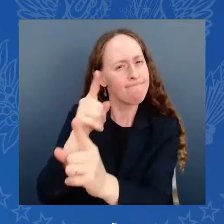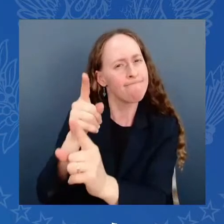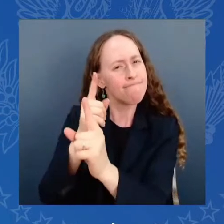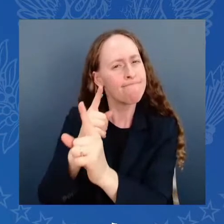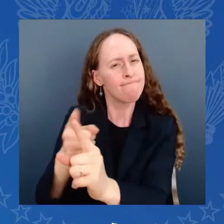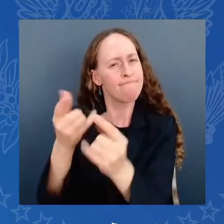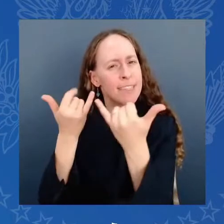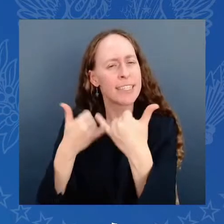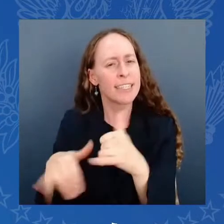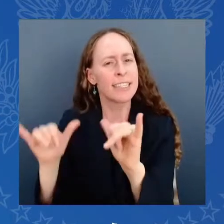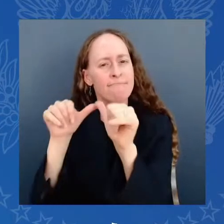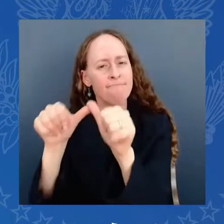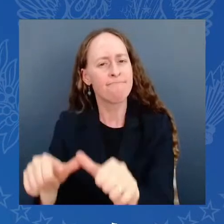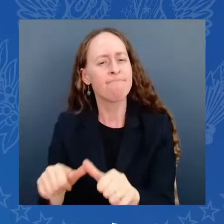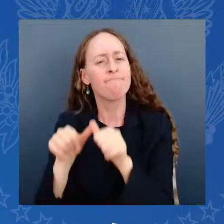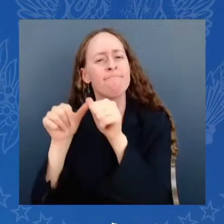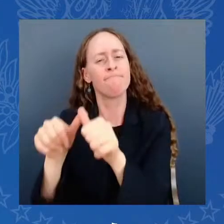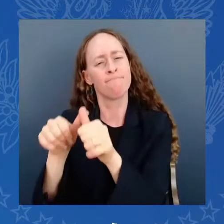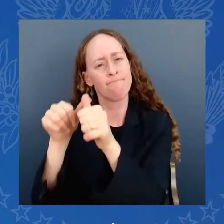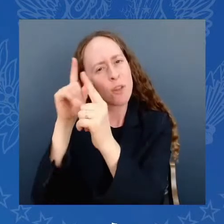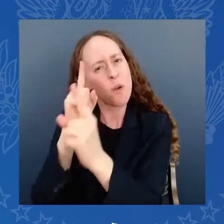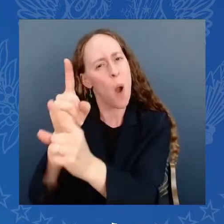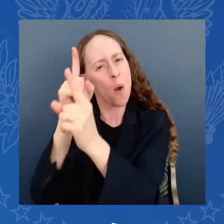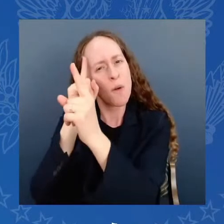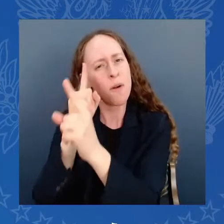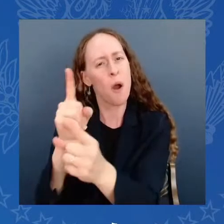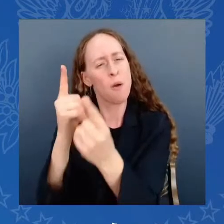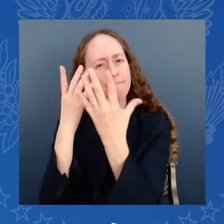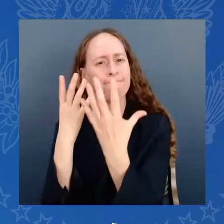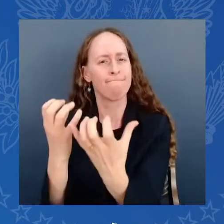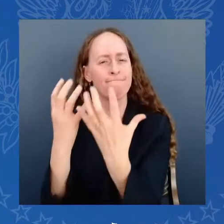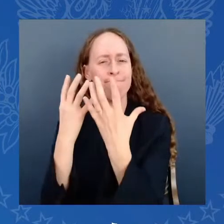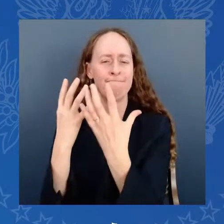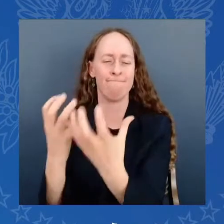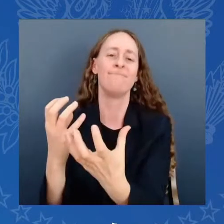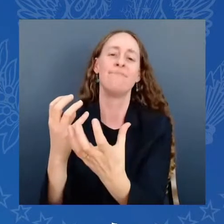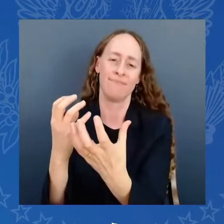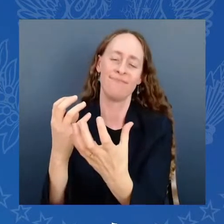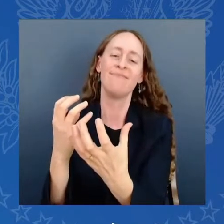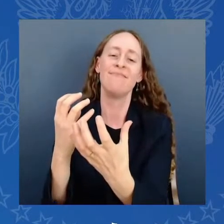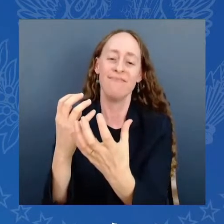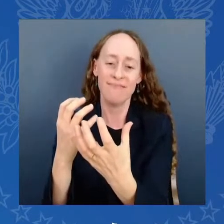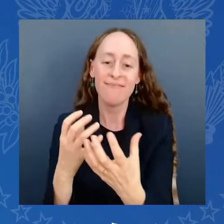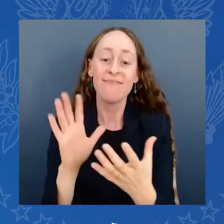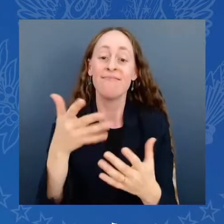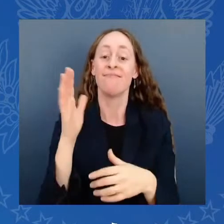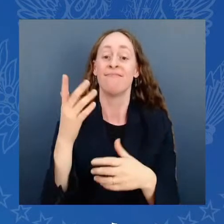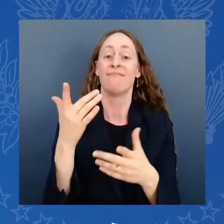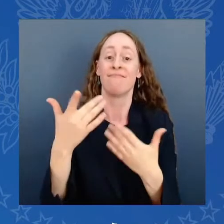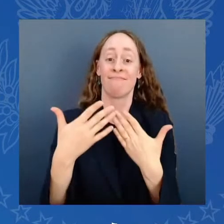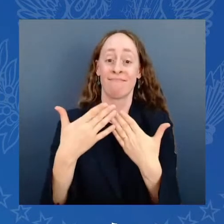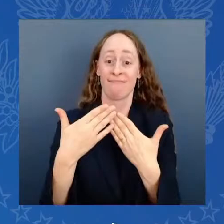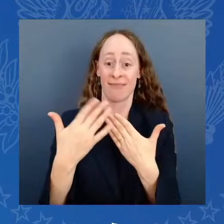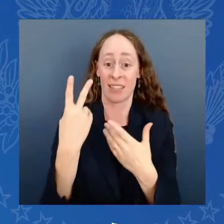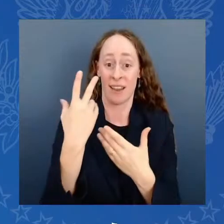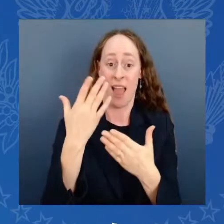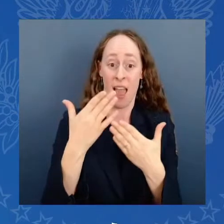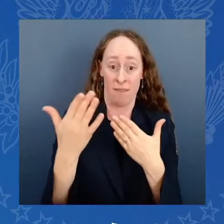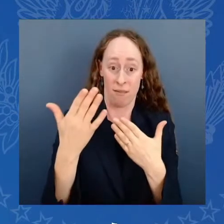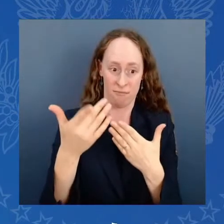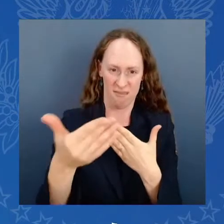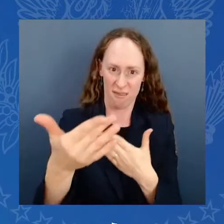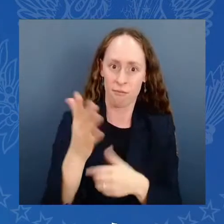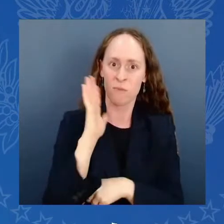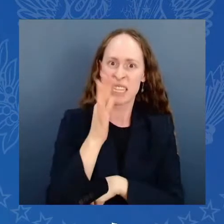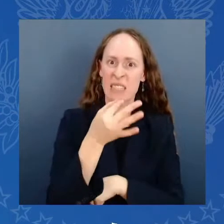fellow Americans, in 2 years we'll commemorate the 250th anniversary of the signing of the Declaration of Independence. That